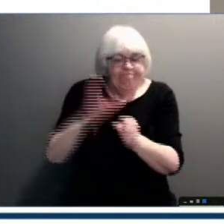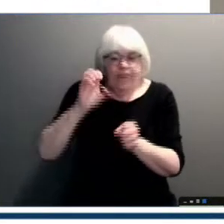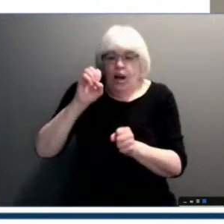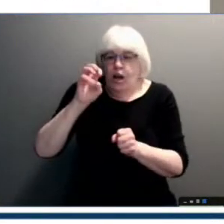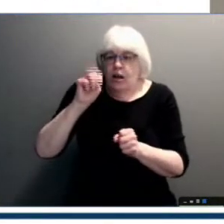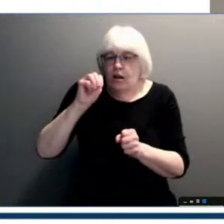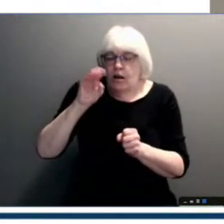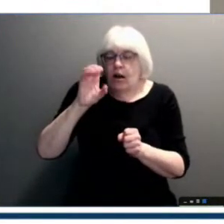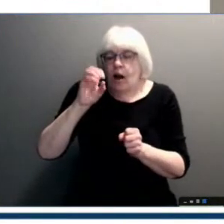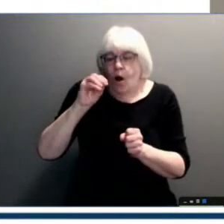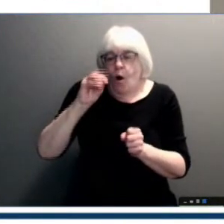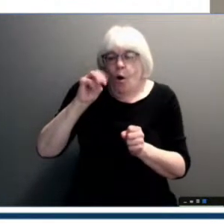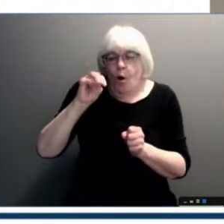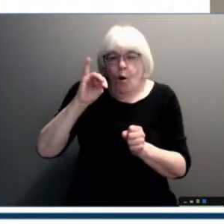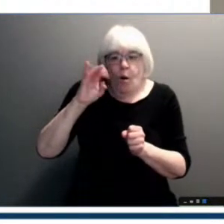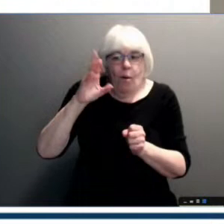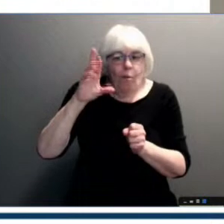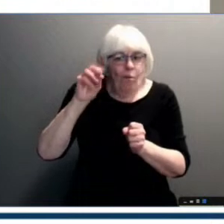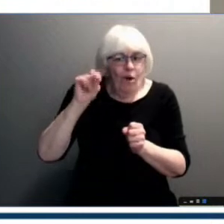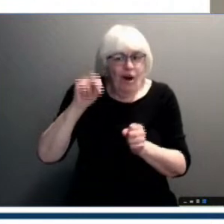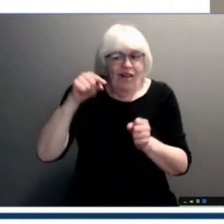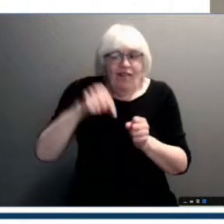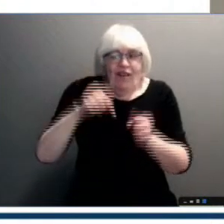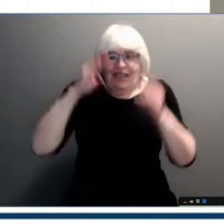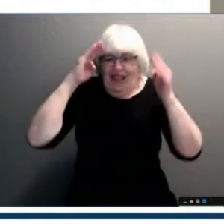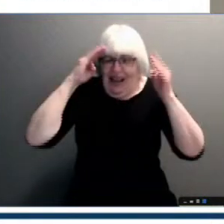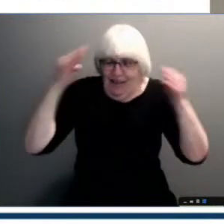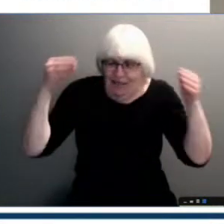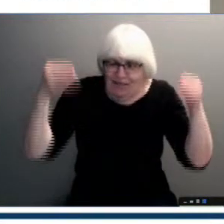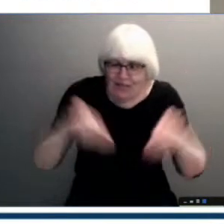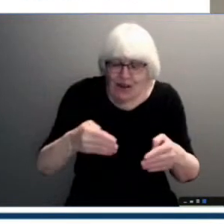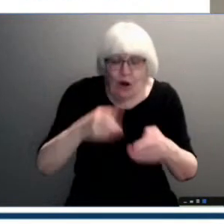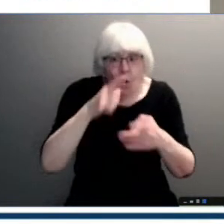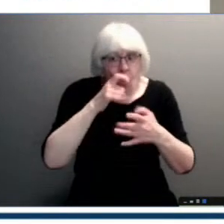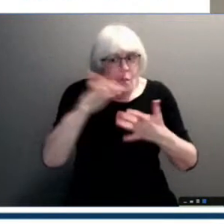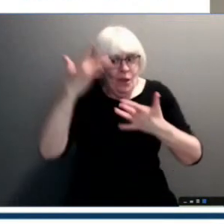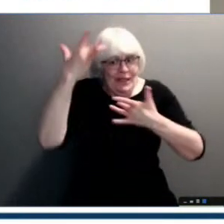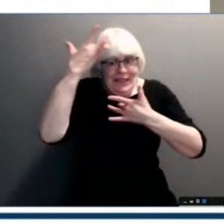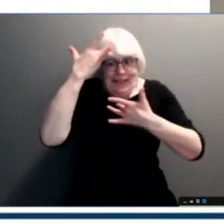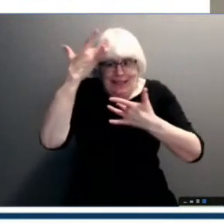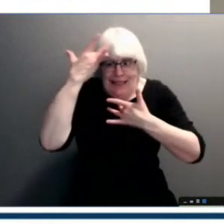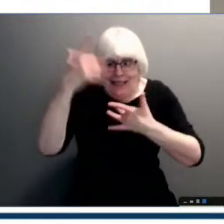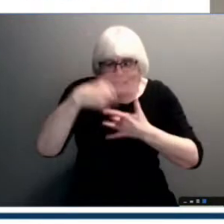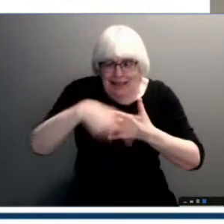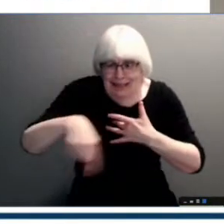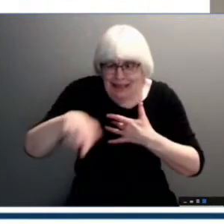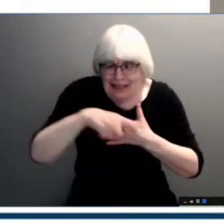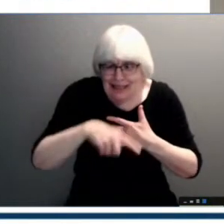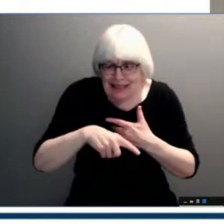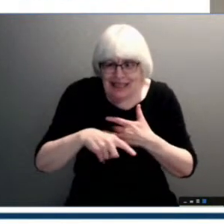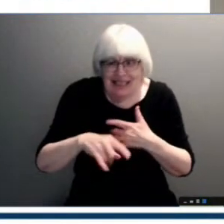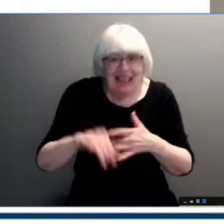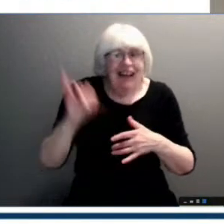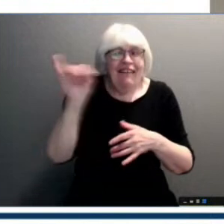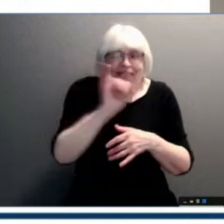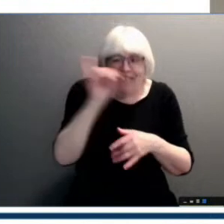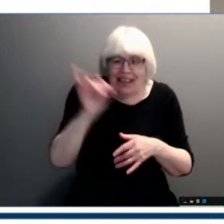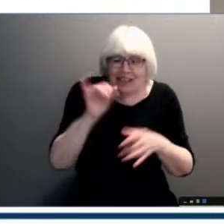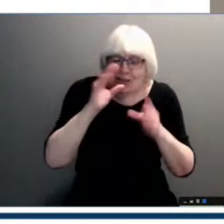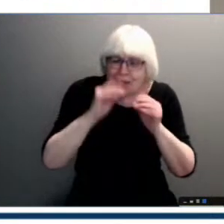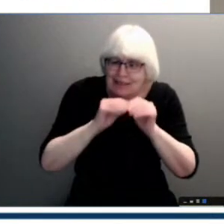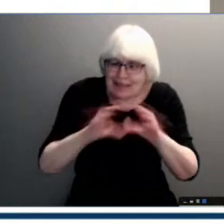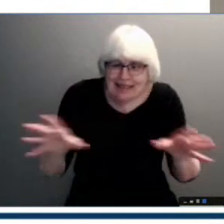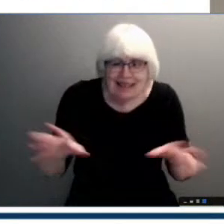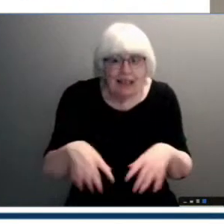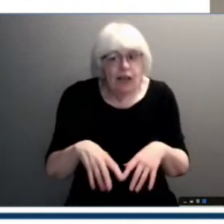on severe illness and less on the overall numbers of cases and infections. There is going to be a lot of COVID and a lot of spread. It